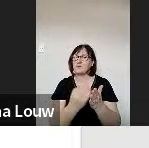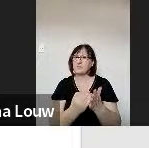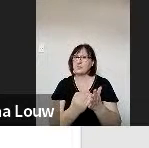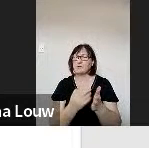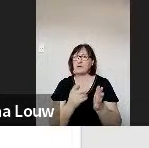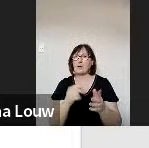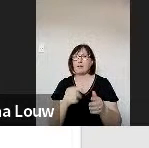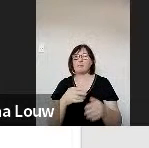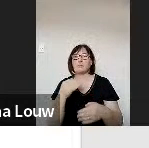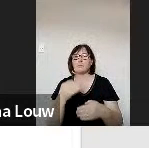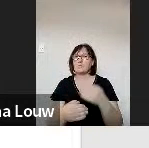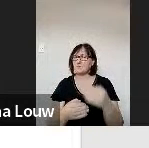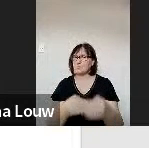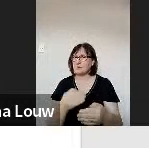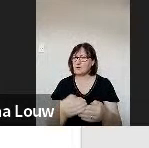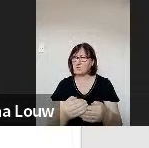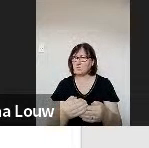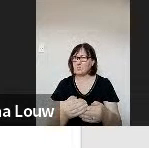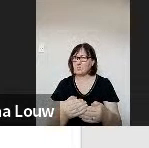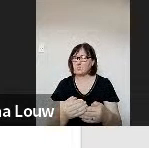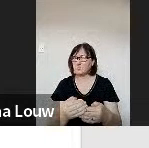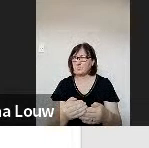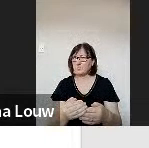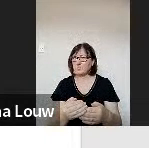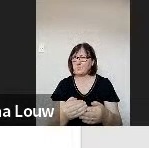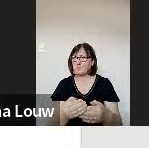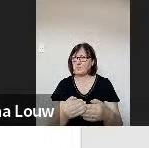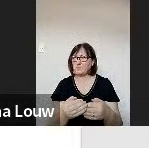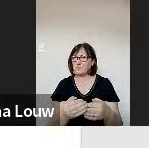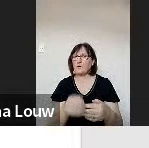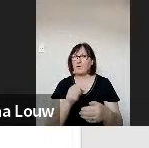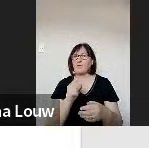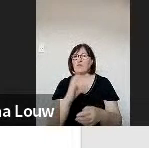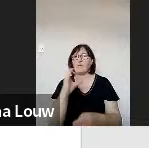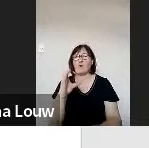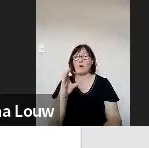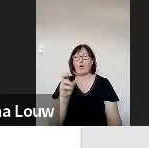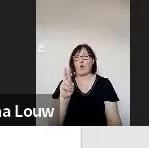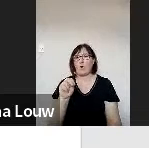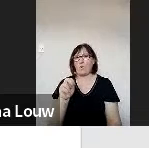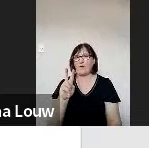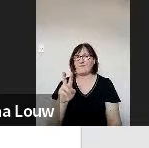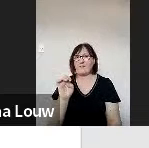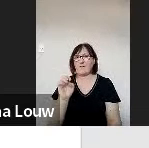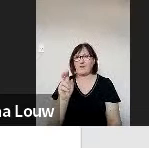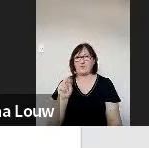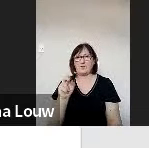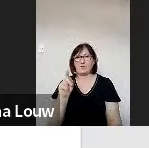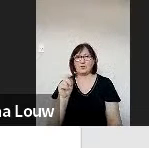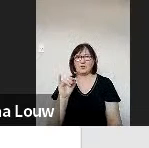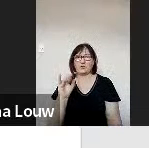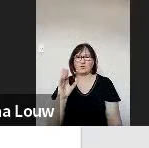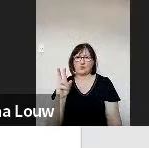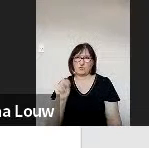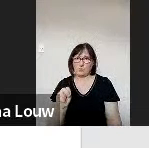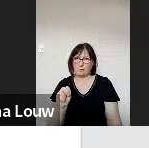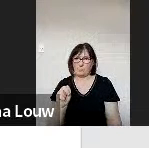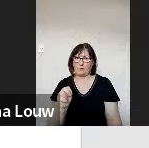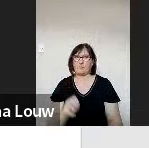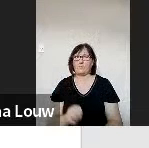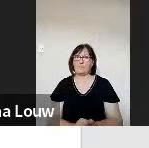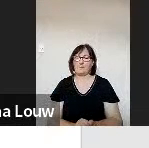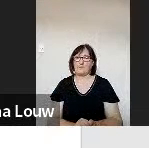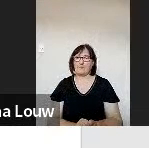and practices of the revised Kyoto Convention. Okay, the subject of today,